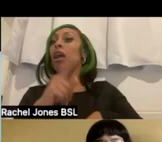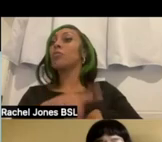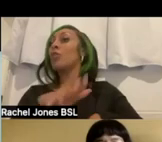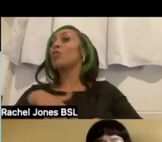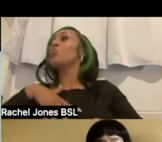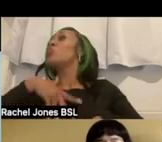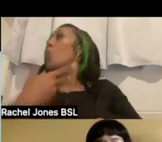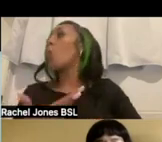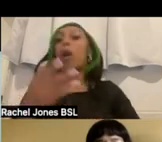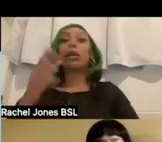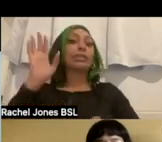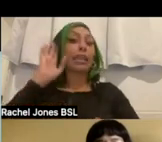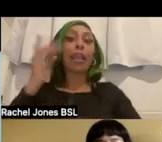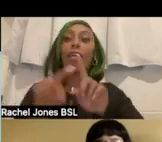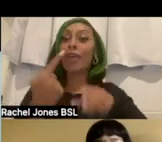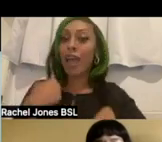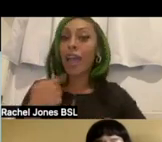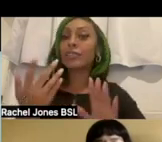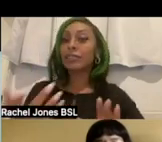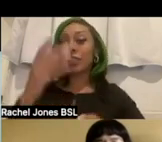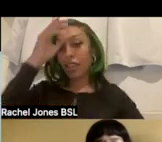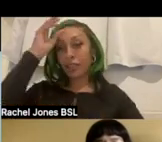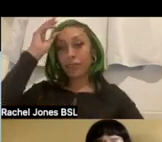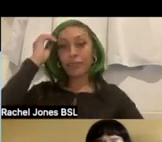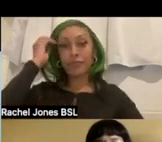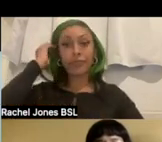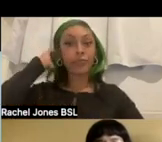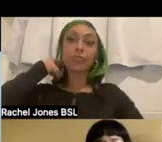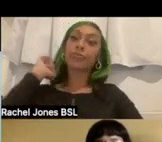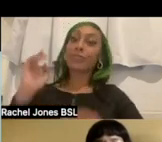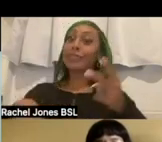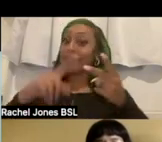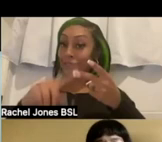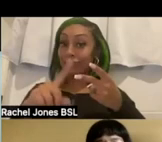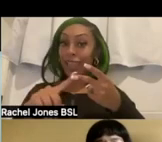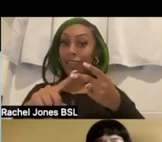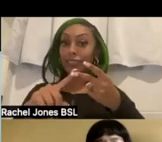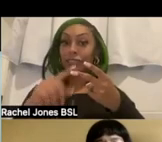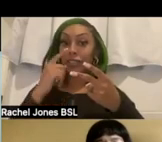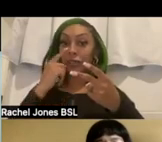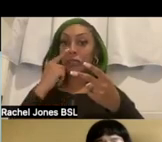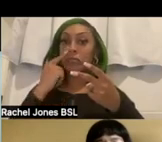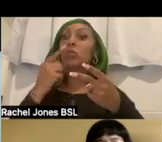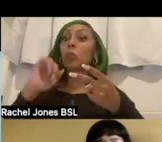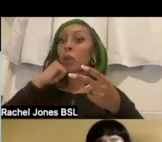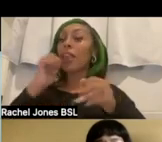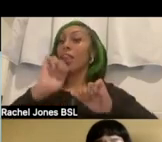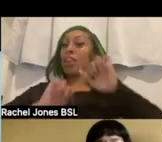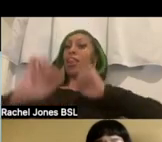provide. And secondly, there will be reluctance and hesitancy from within the